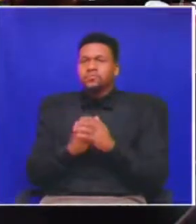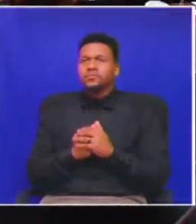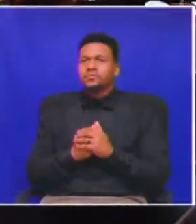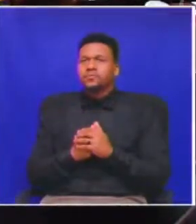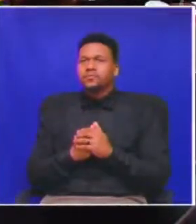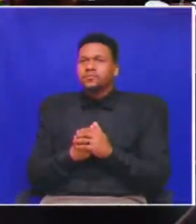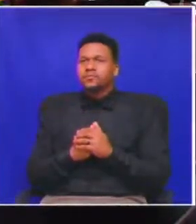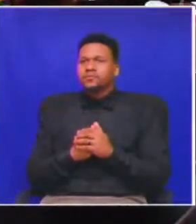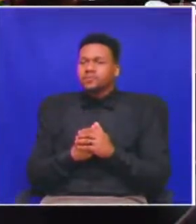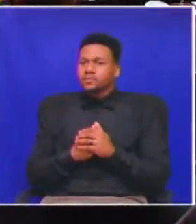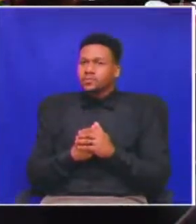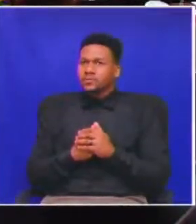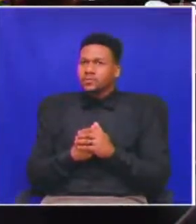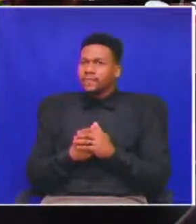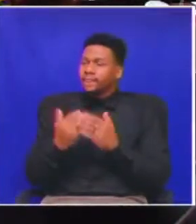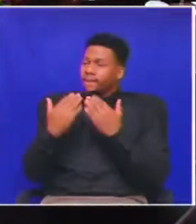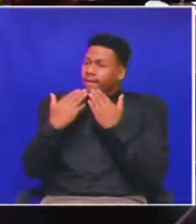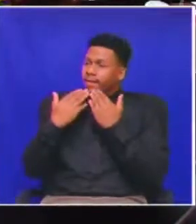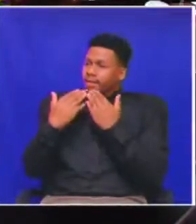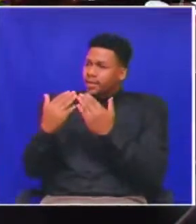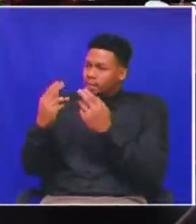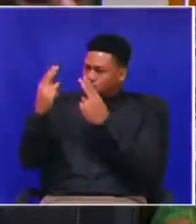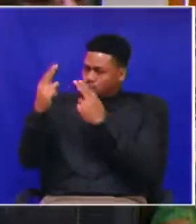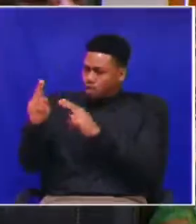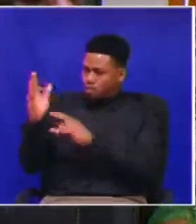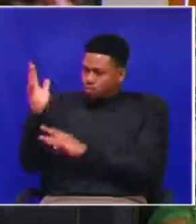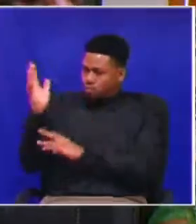Thank you, Honorable Speaker. Honorable President.